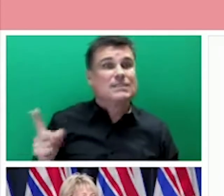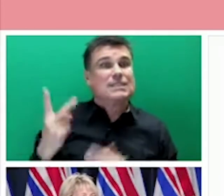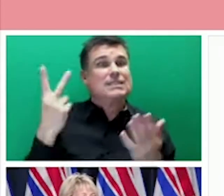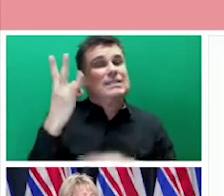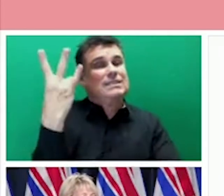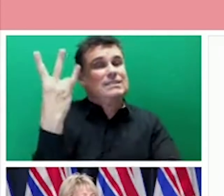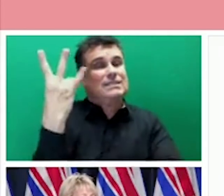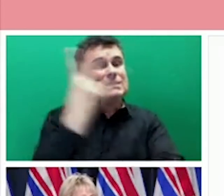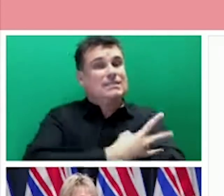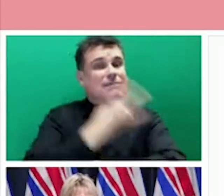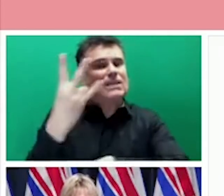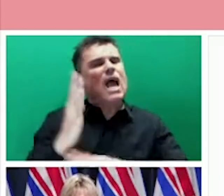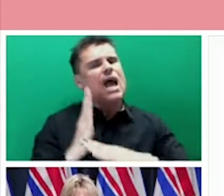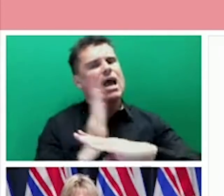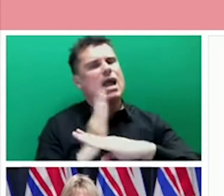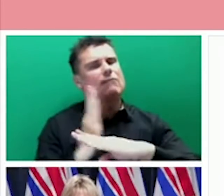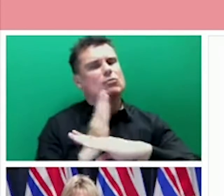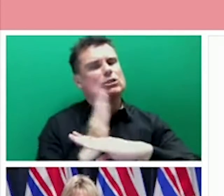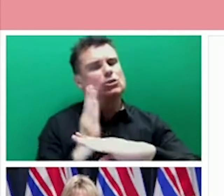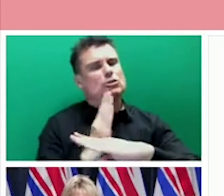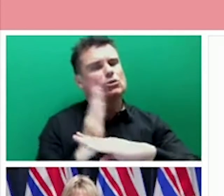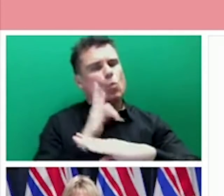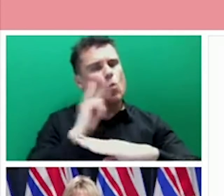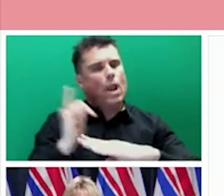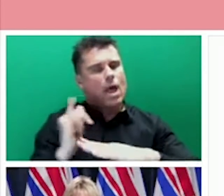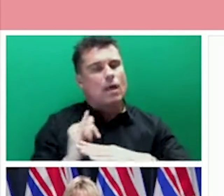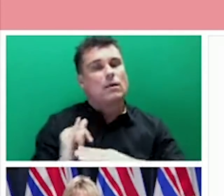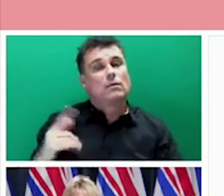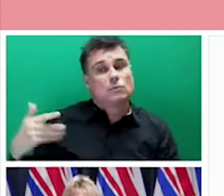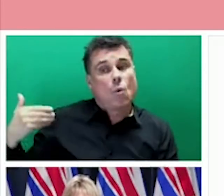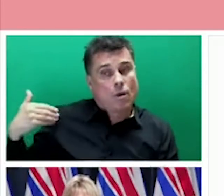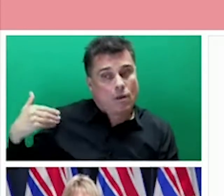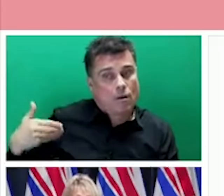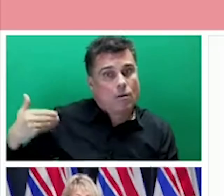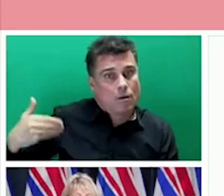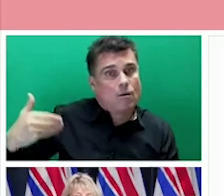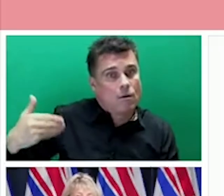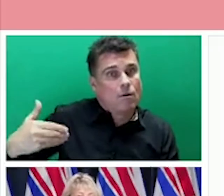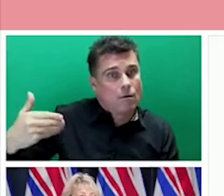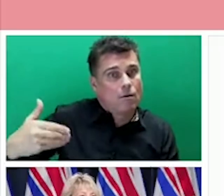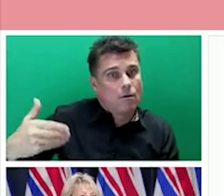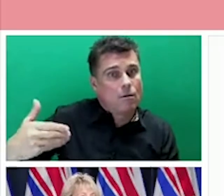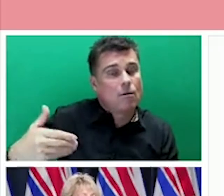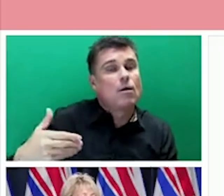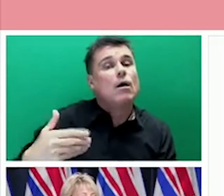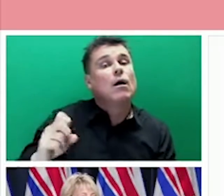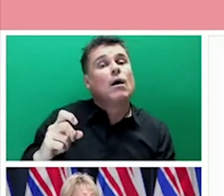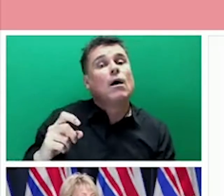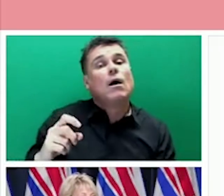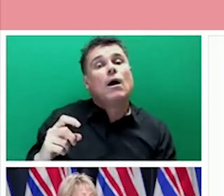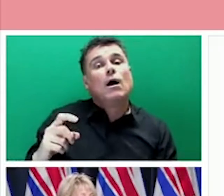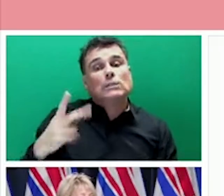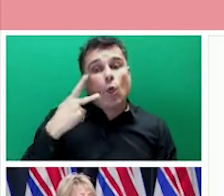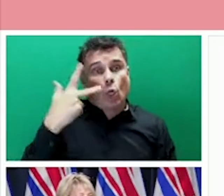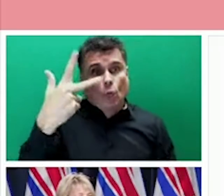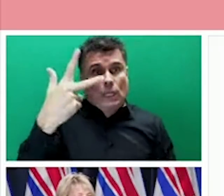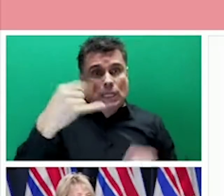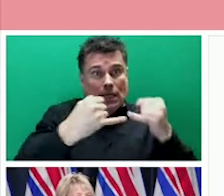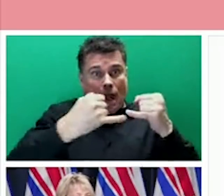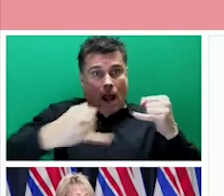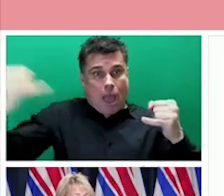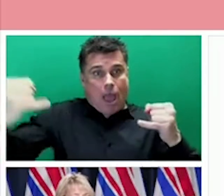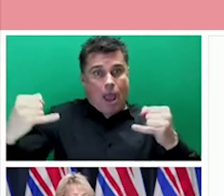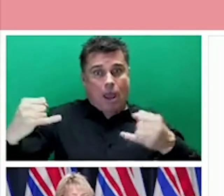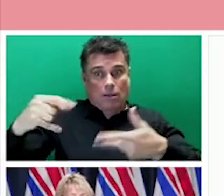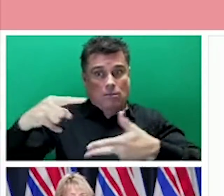that helps us smooth things out over time. And the green line at the top is our numbers of cases per day in a